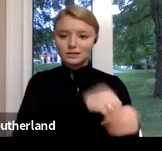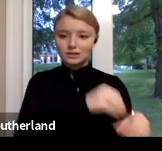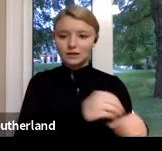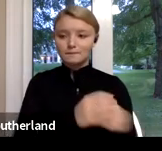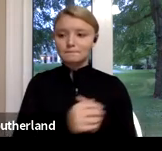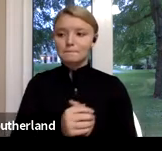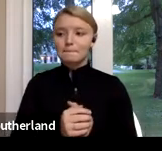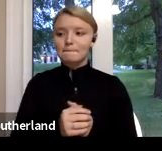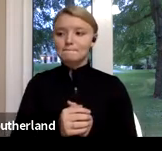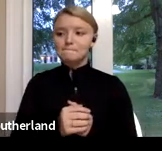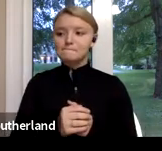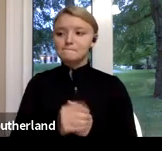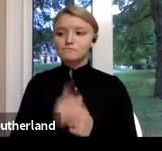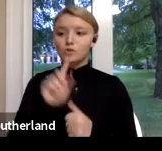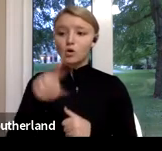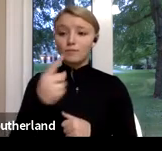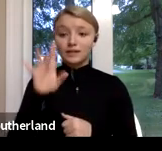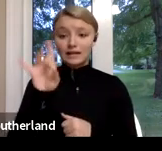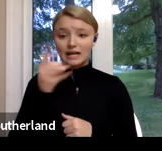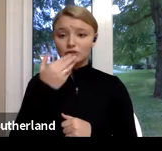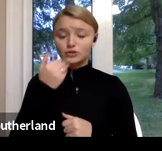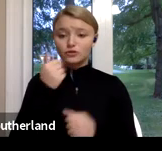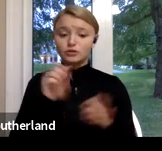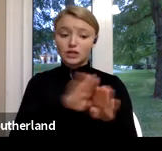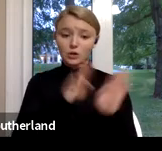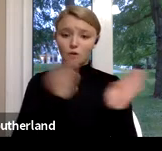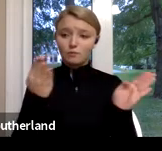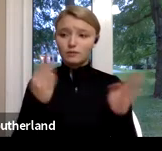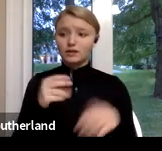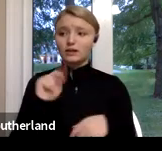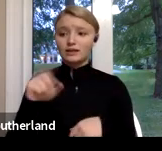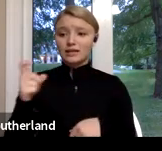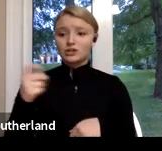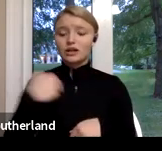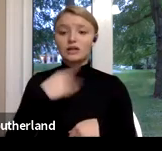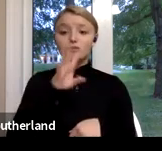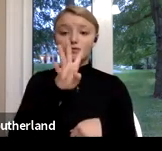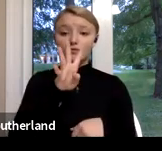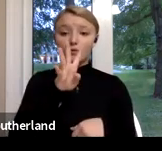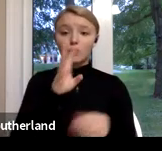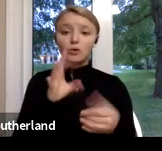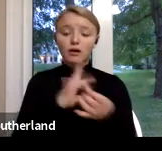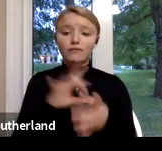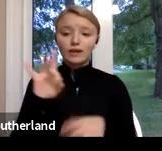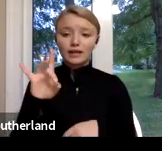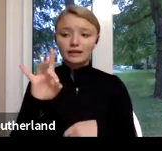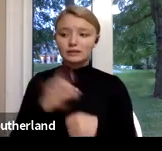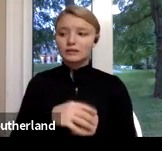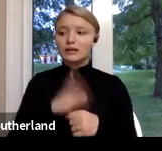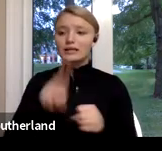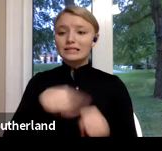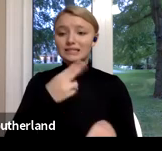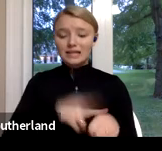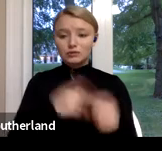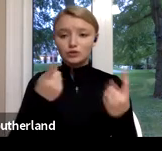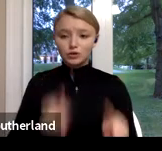earth can open that door. Ningxia has 4 of the 8, and it's naturally occurring in the wolfberry.